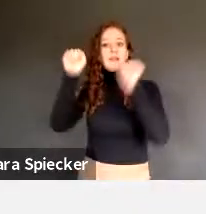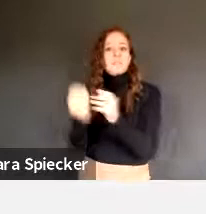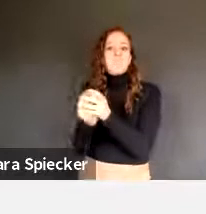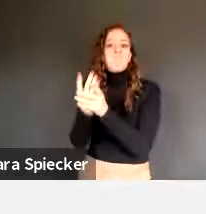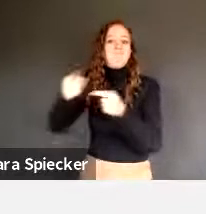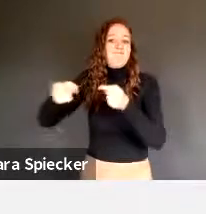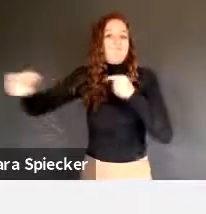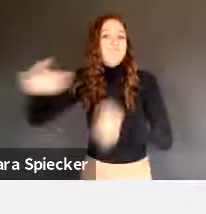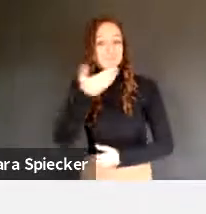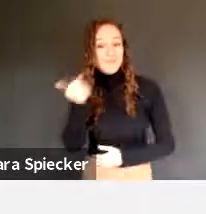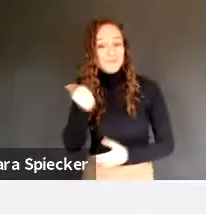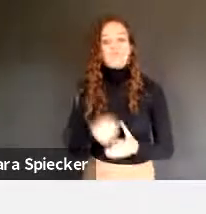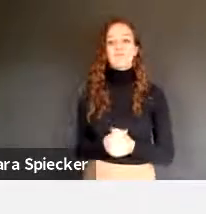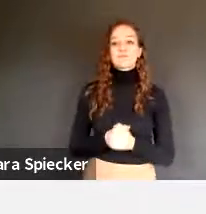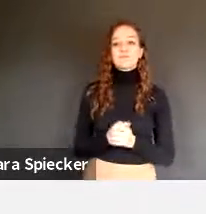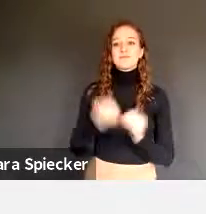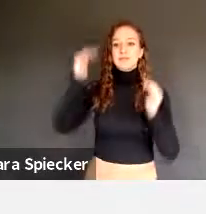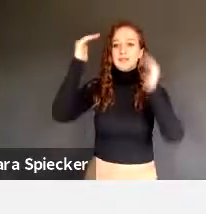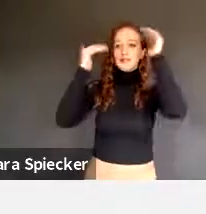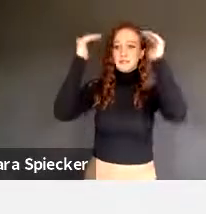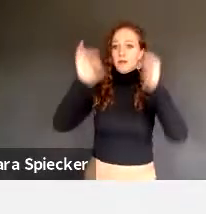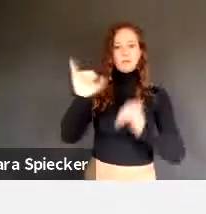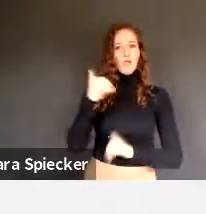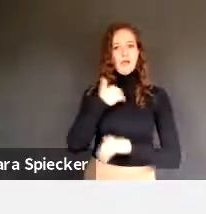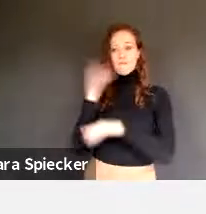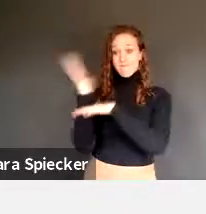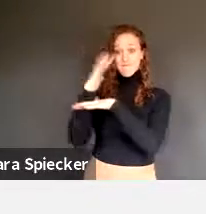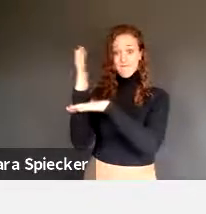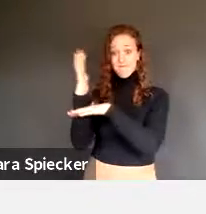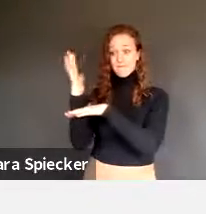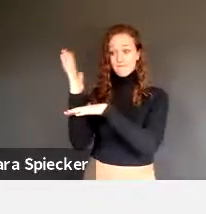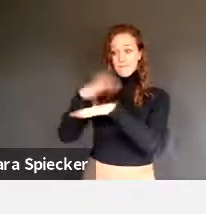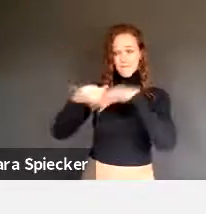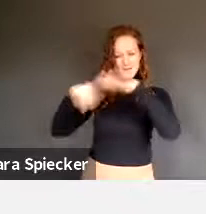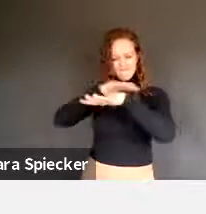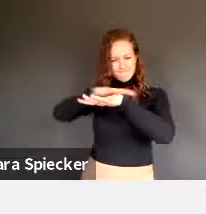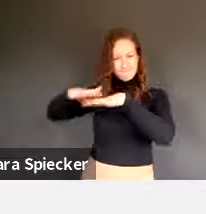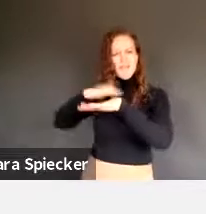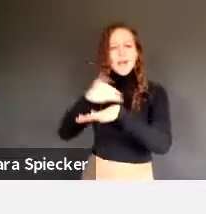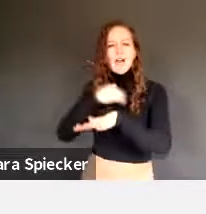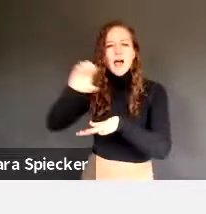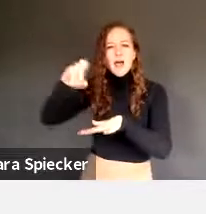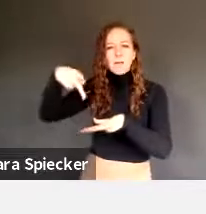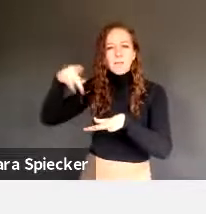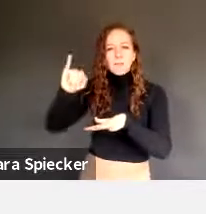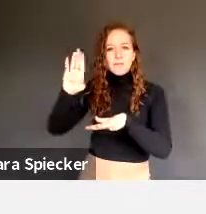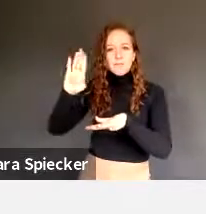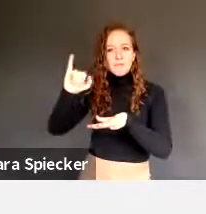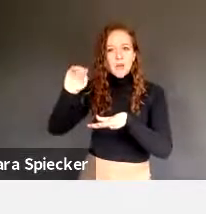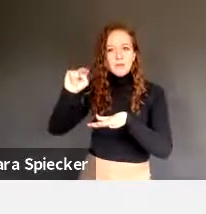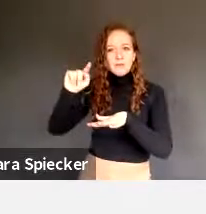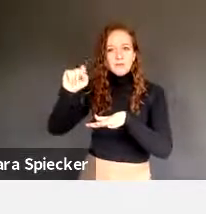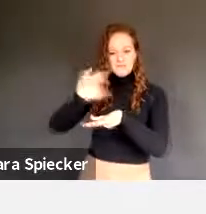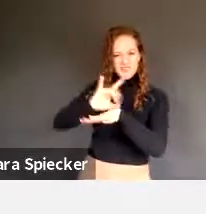they forage on kelp blades is they remove those light intercepting epibionts that are dwelling on the fronds, and this minimizes shading